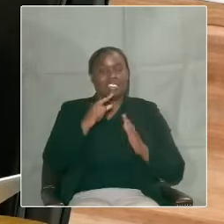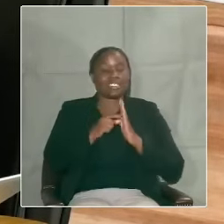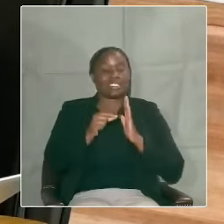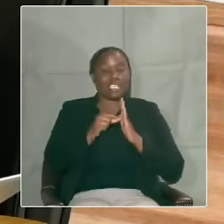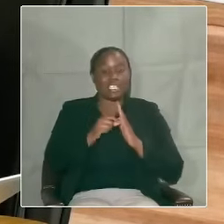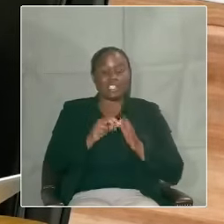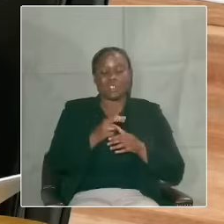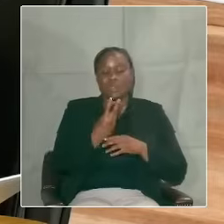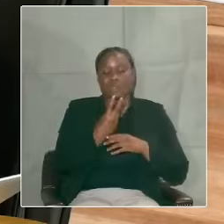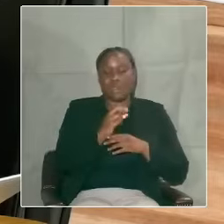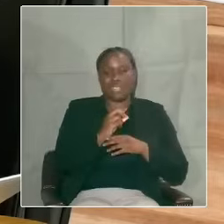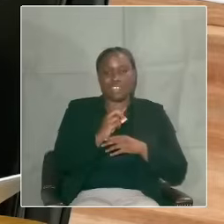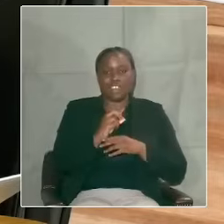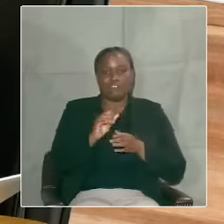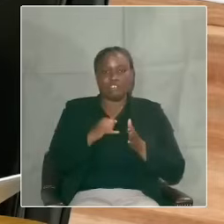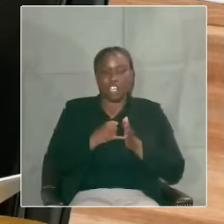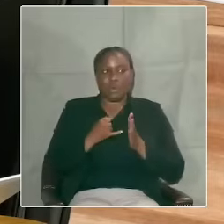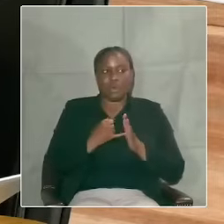January 2025.